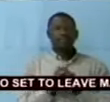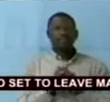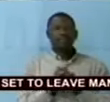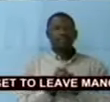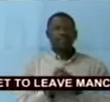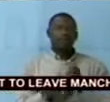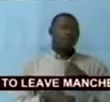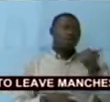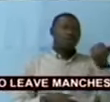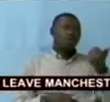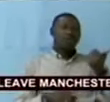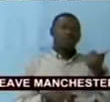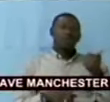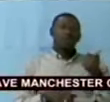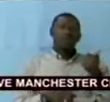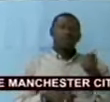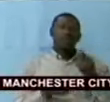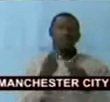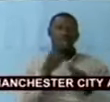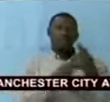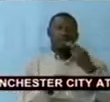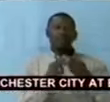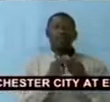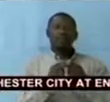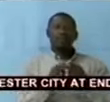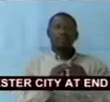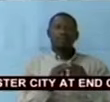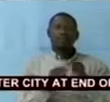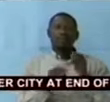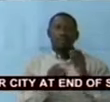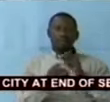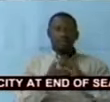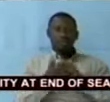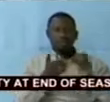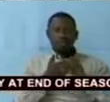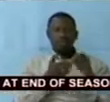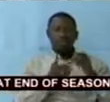another charge was leveled against Dr. Ba again. And